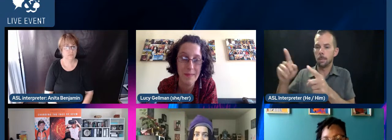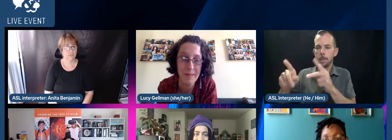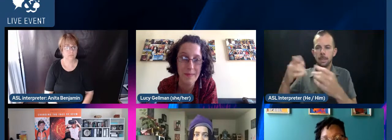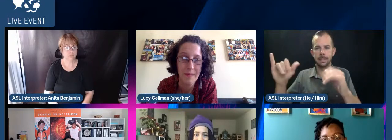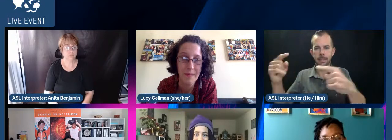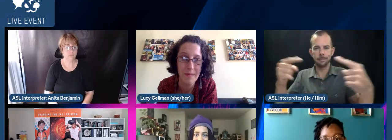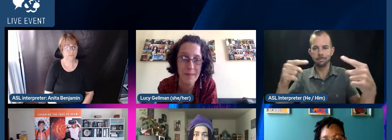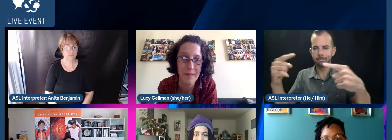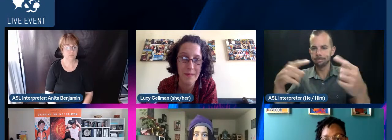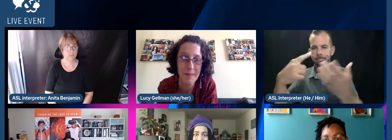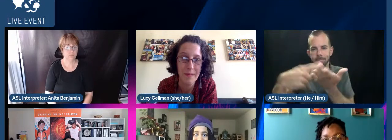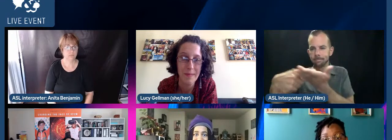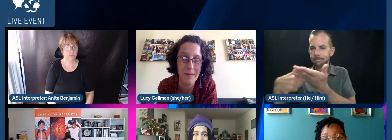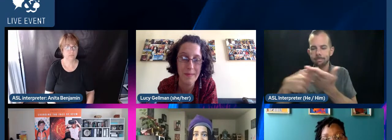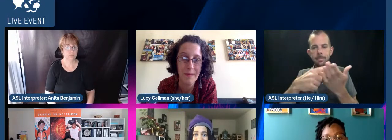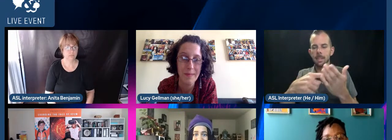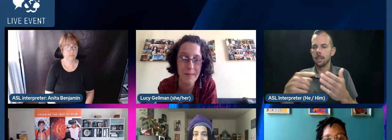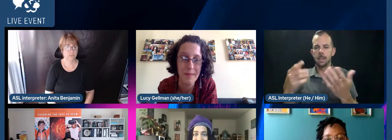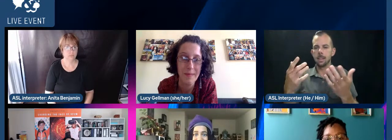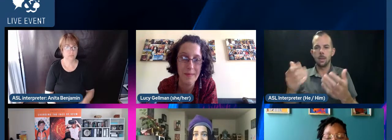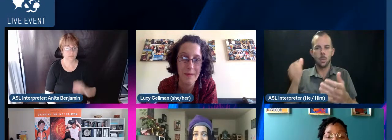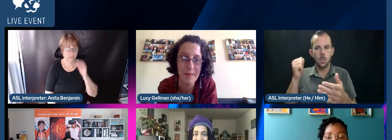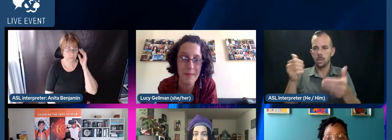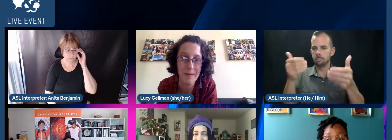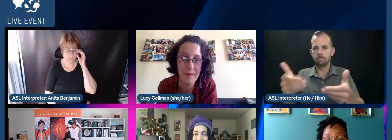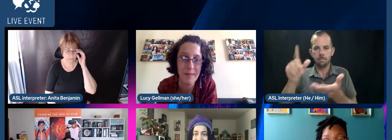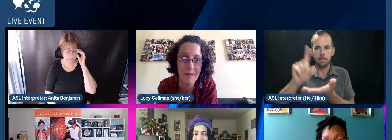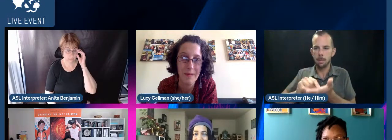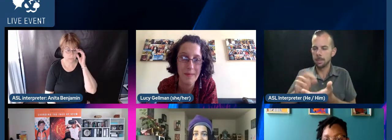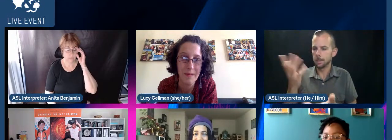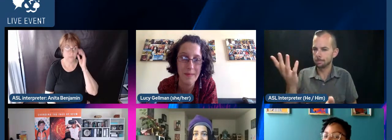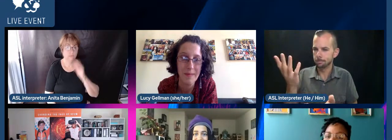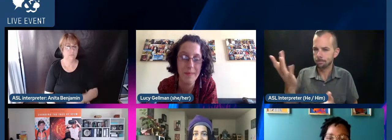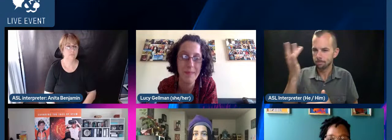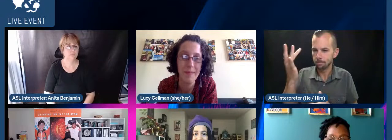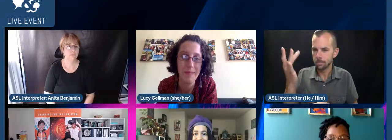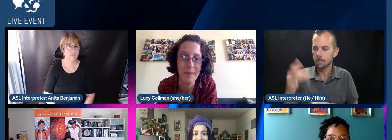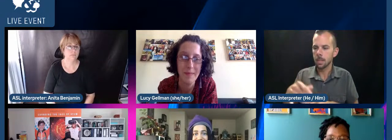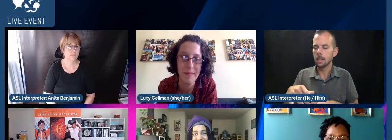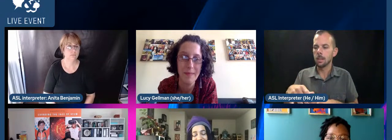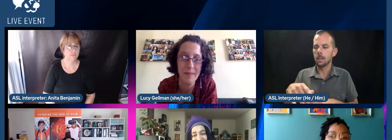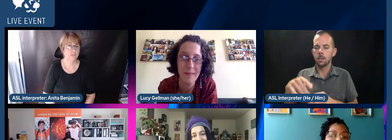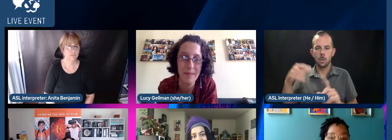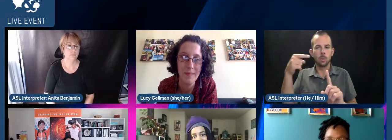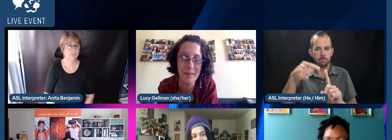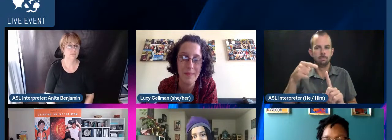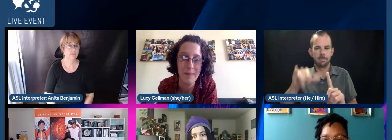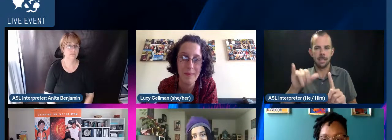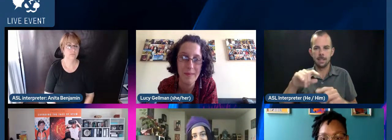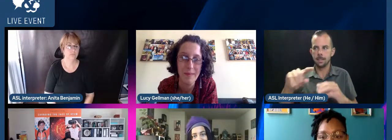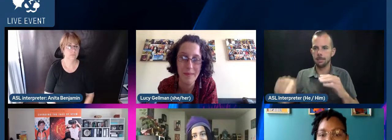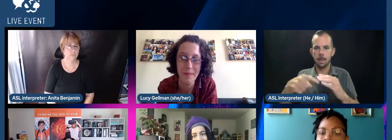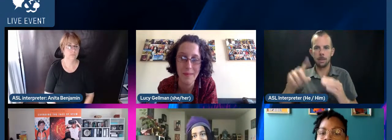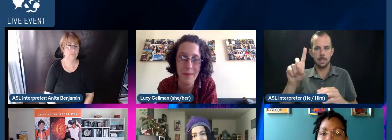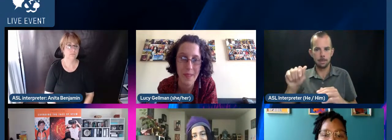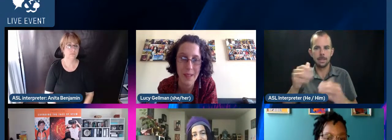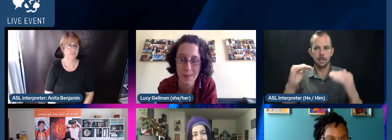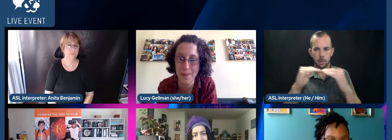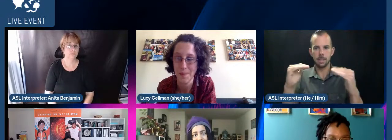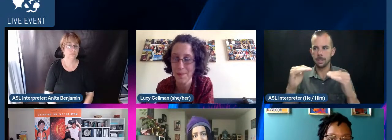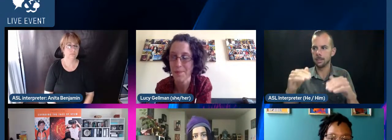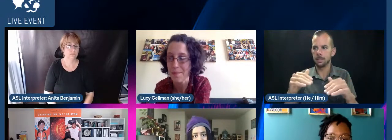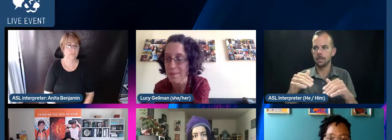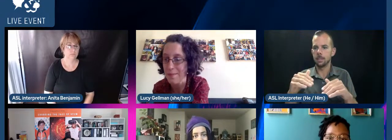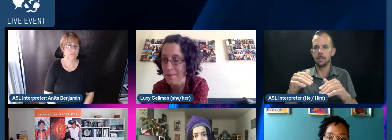me, is like the state of where disability justice and art is that everything but the burden, anything about us, definitely without us,